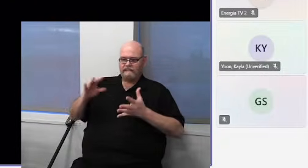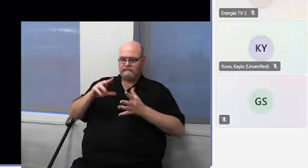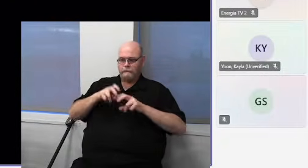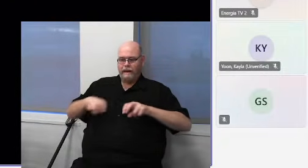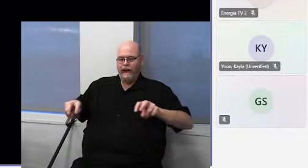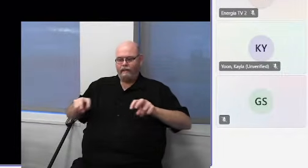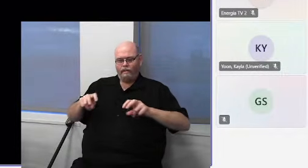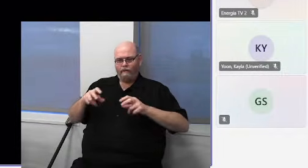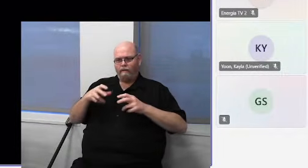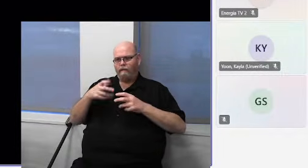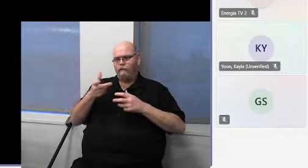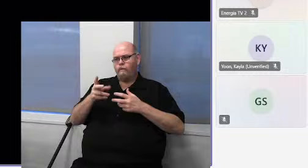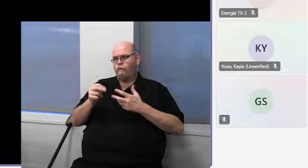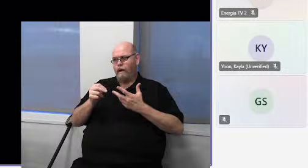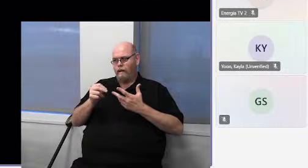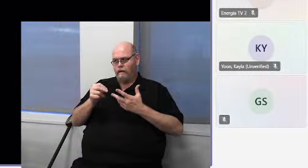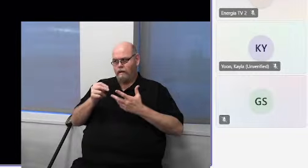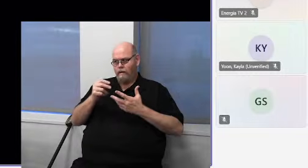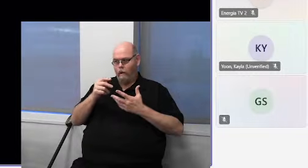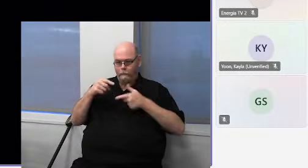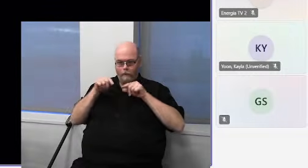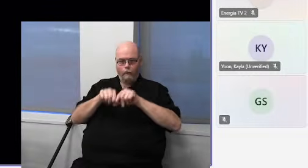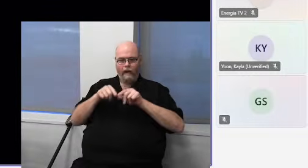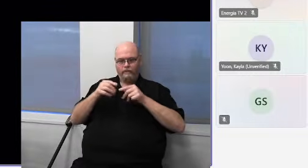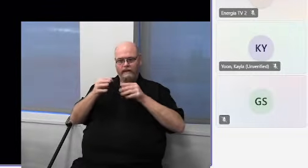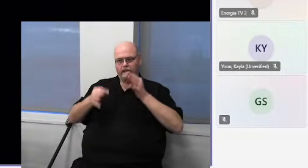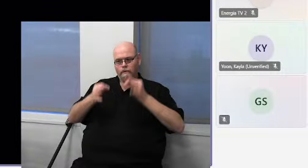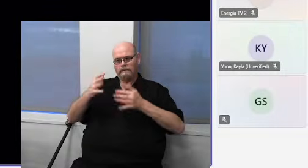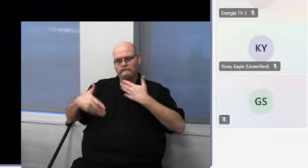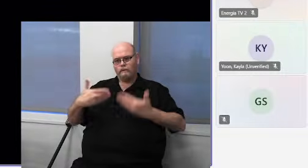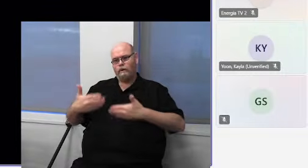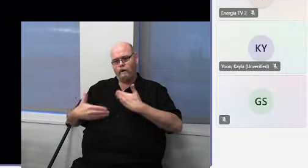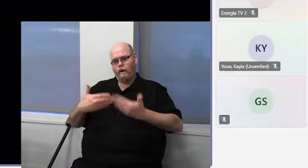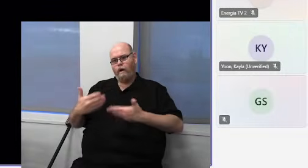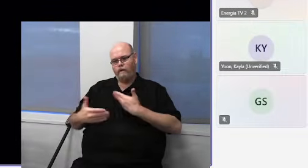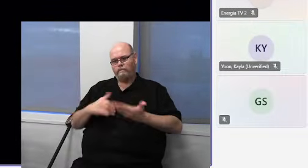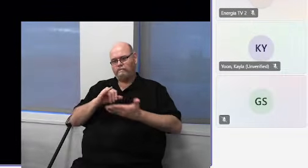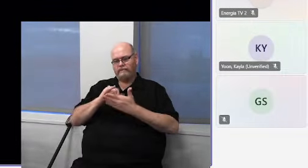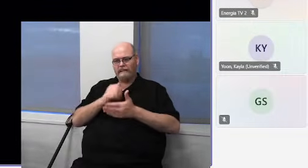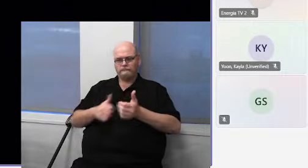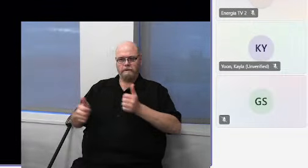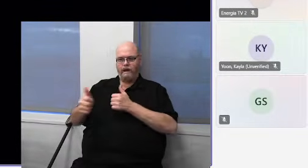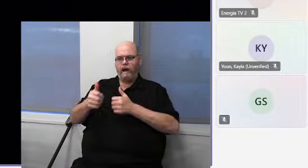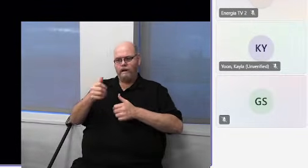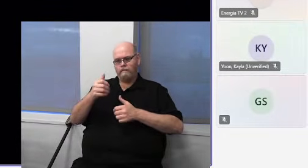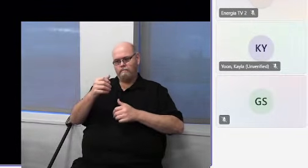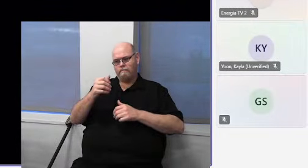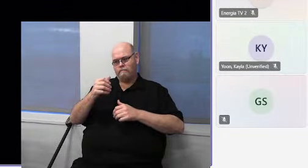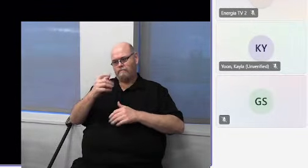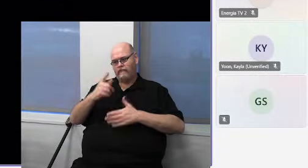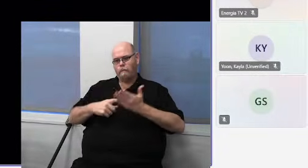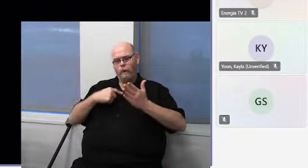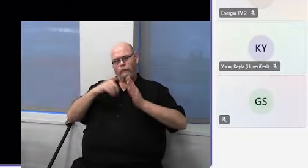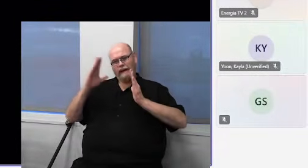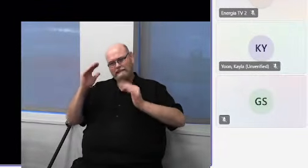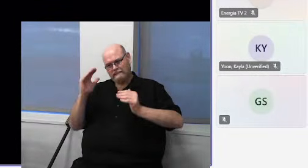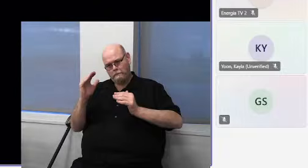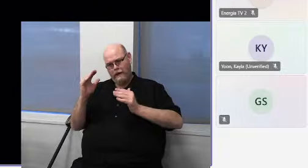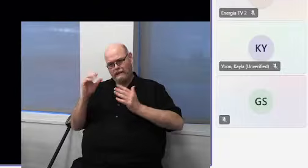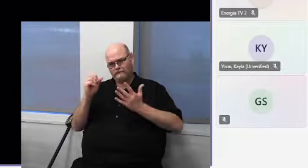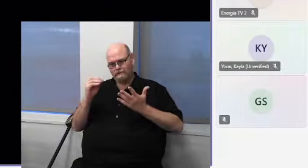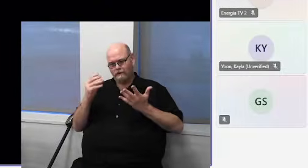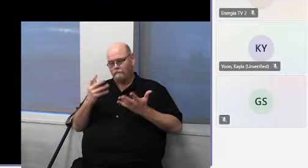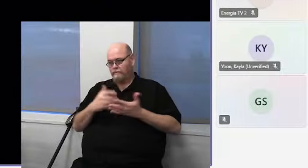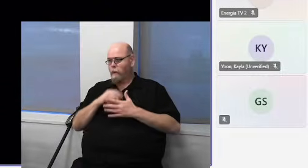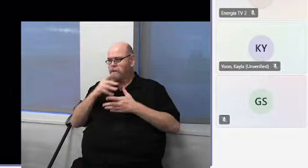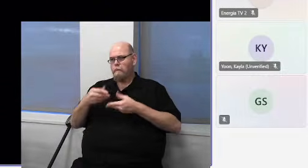of a panel while the, with the hearing is going on. it's beyond what was initially anticipated.